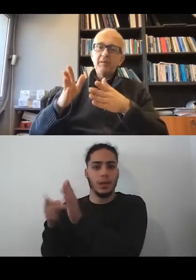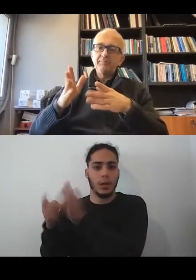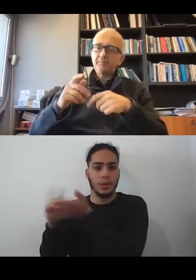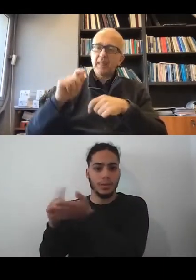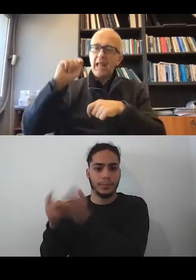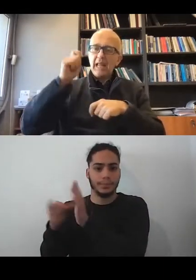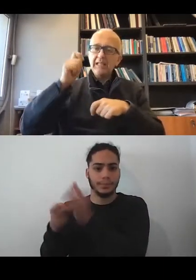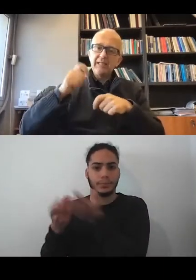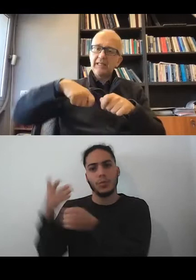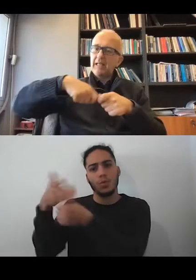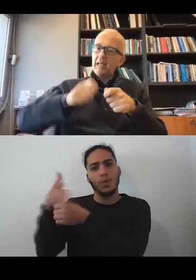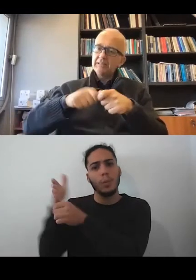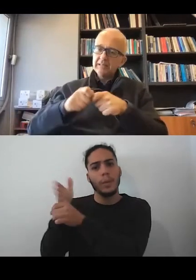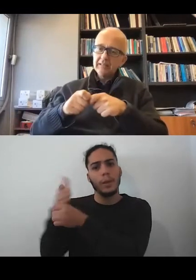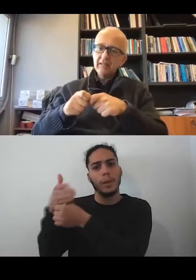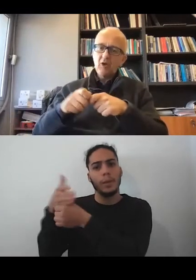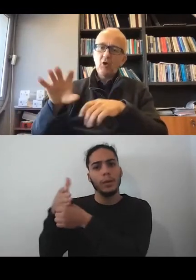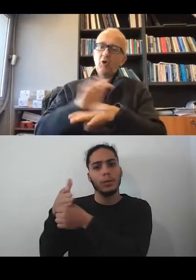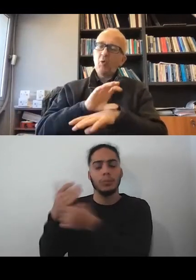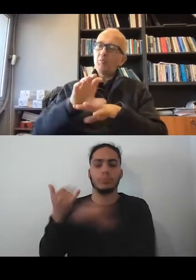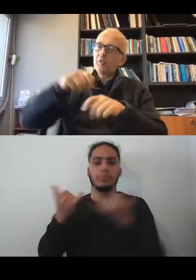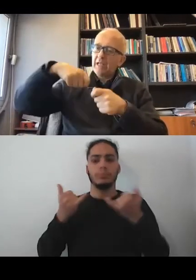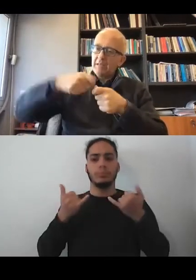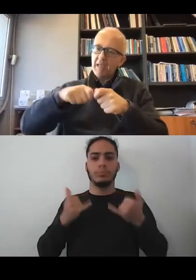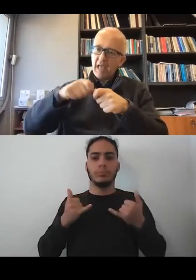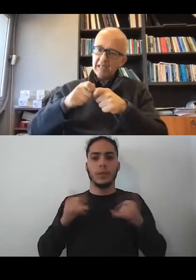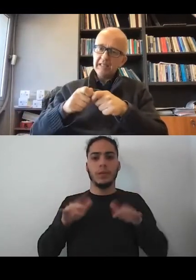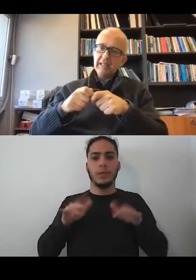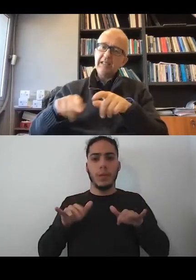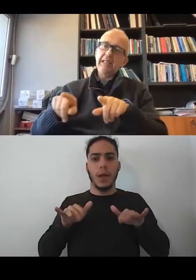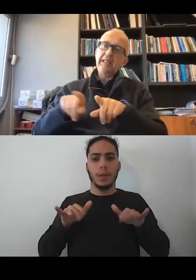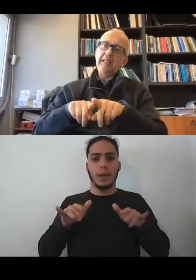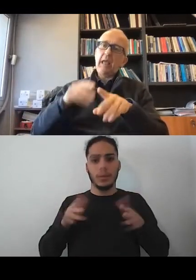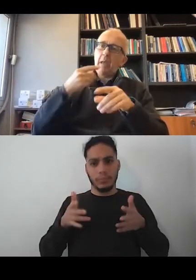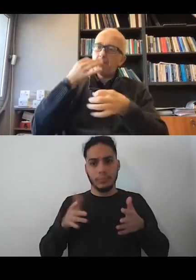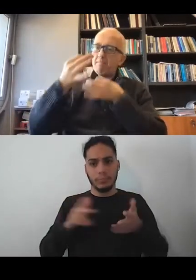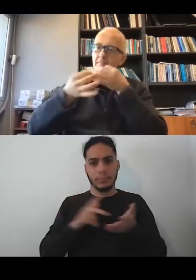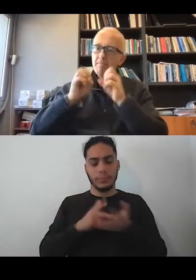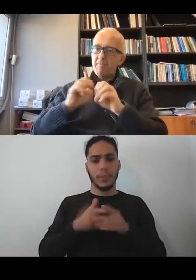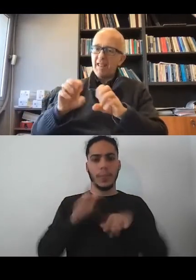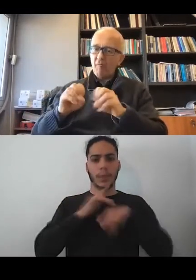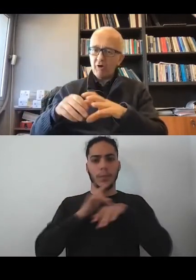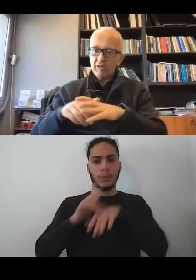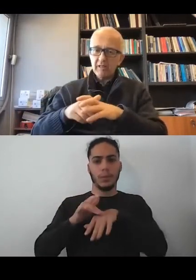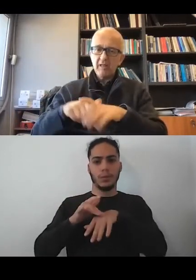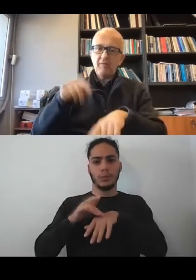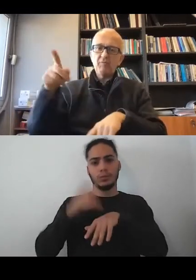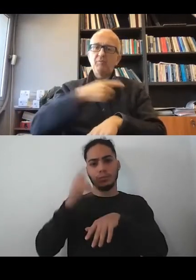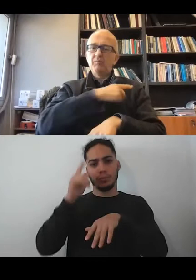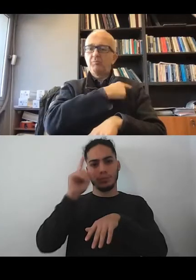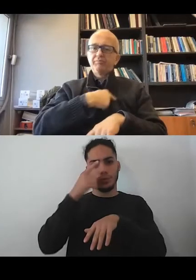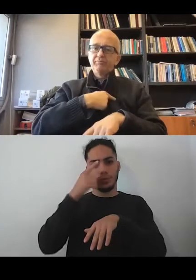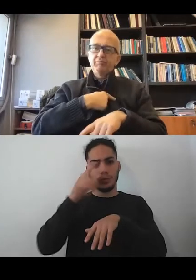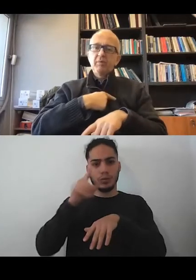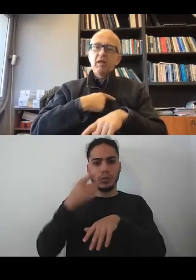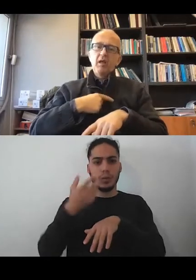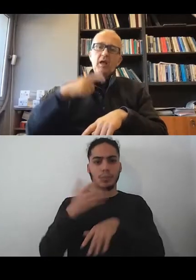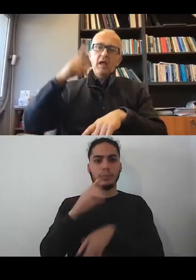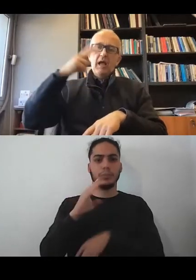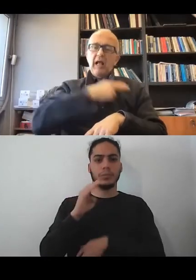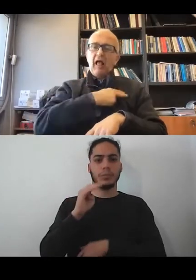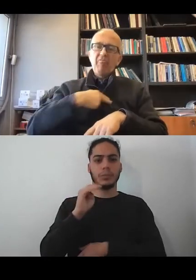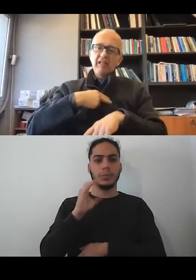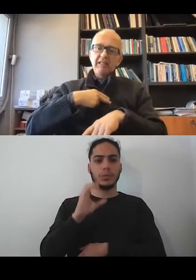Computer Engineering, and Informatics, led by Associate Professor Sotiris Hadjis.